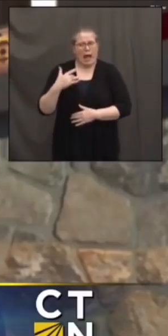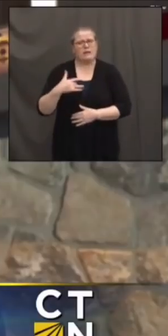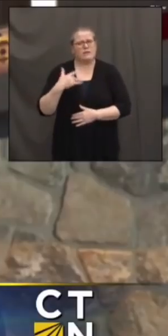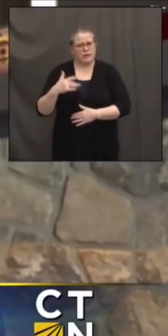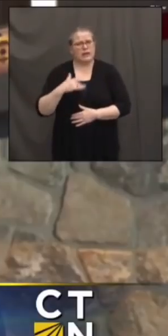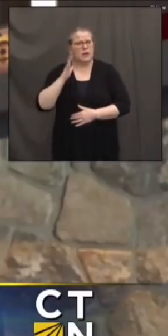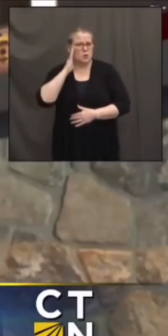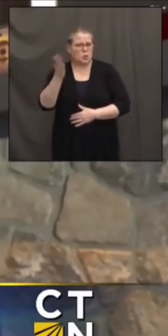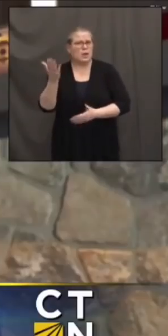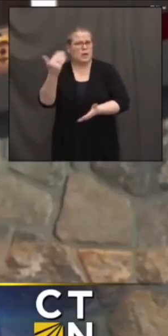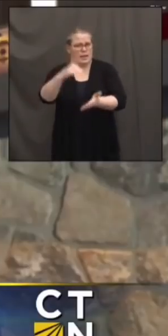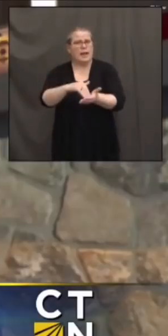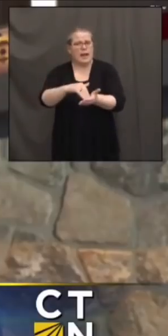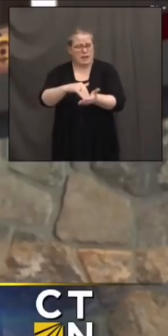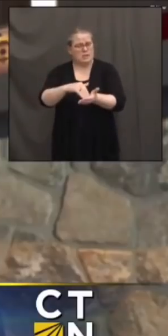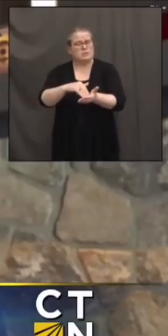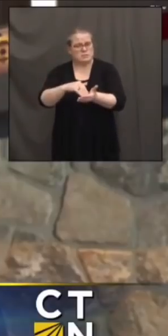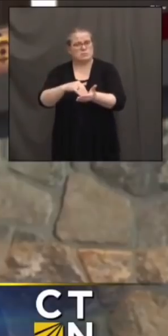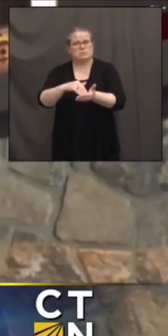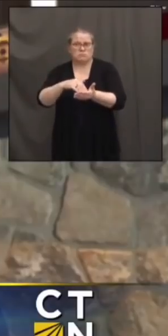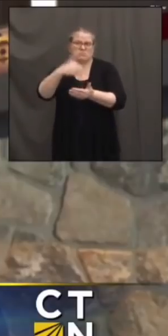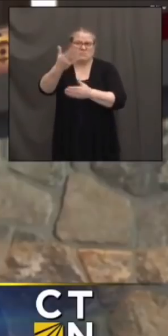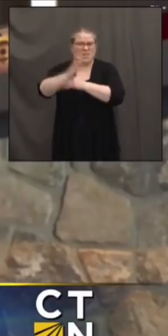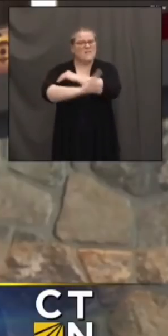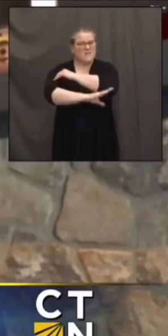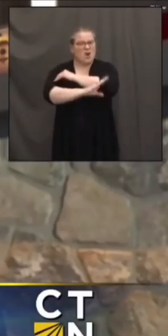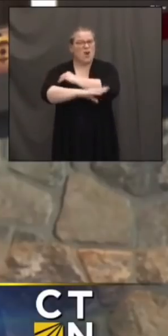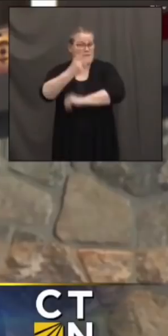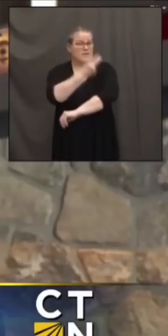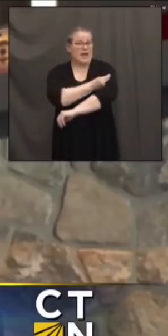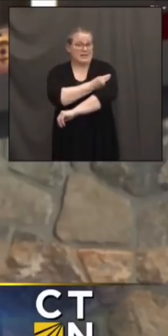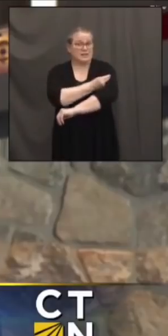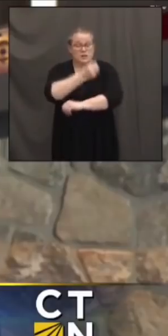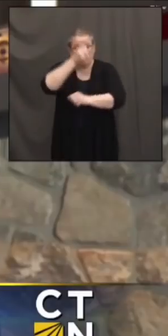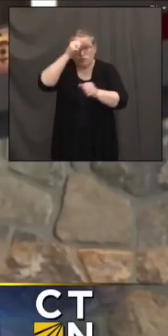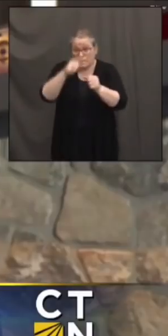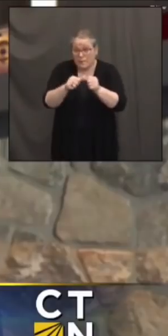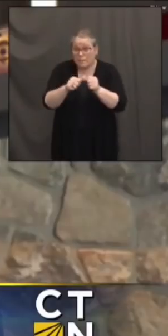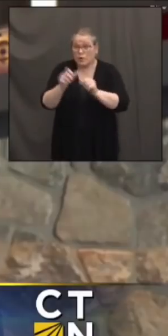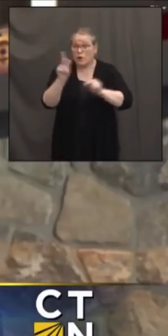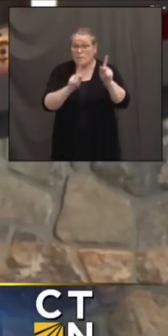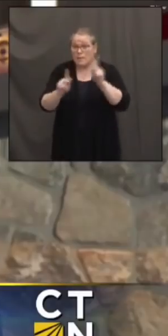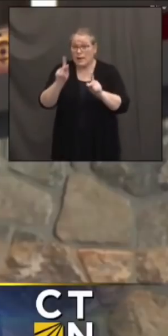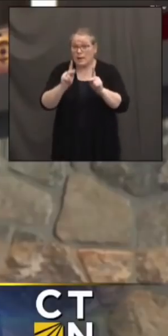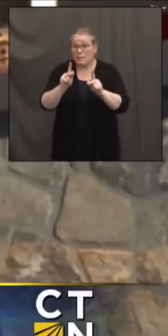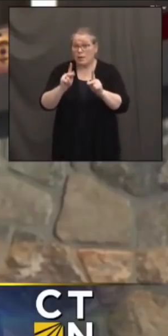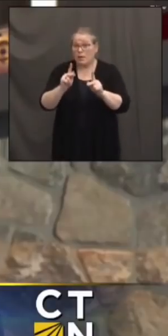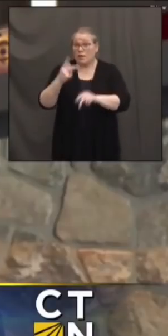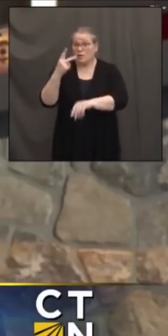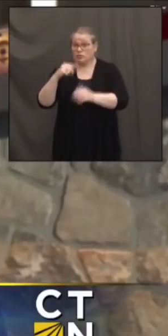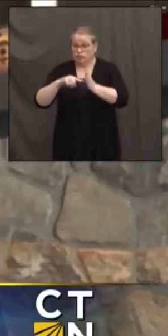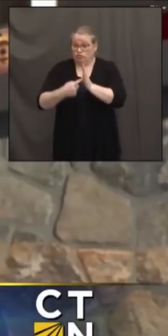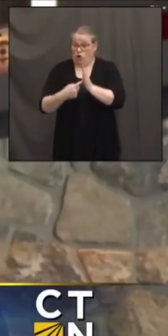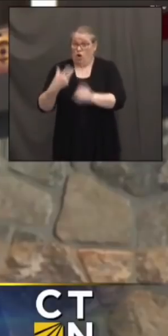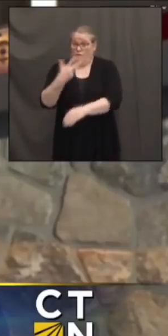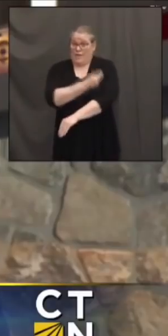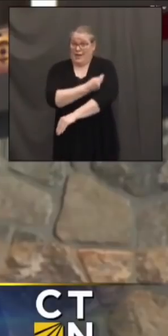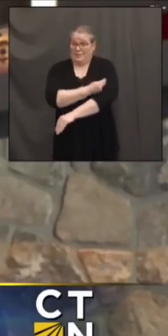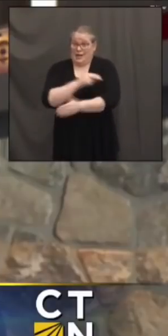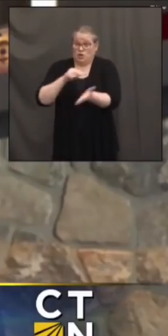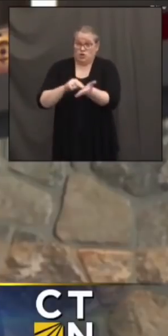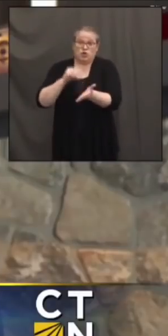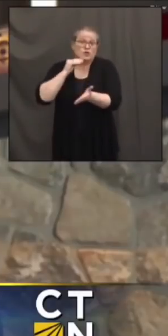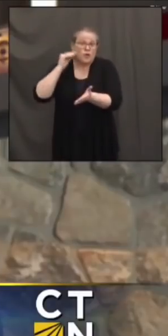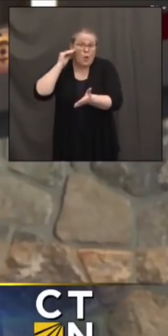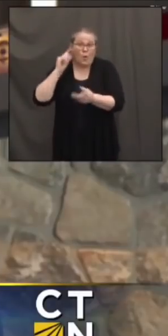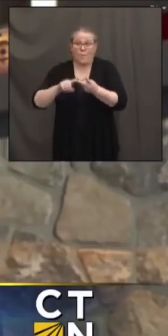least to some portion of the population heading into the fall. Remember, we vaccinated the most vulnerable portions of our population, people in nursing homes, people over the